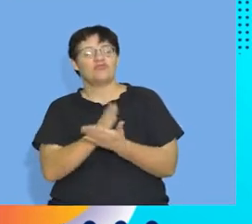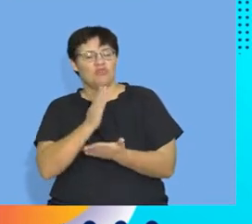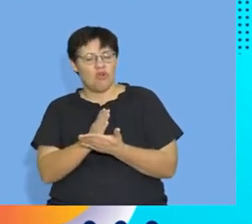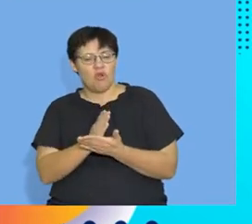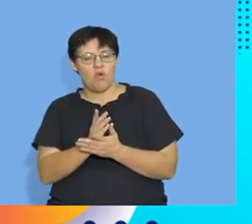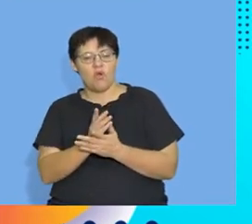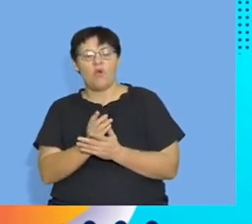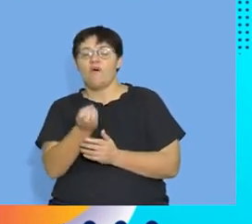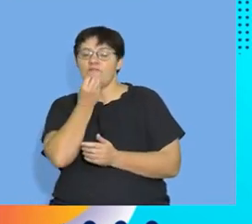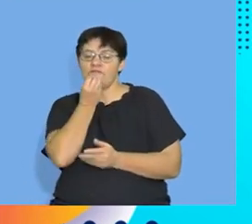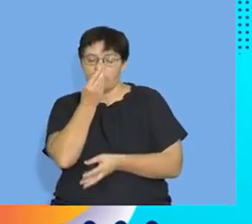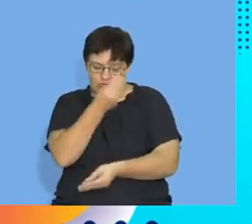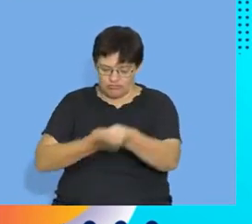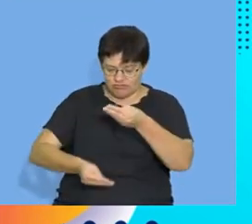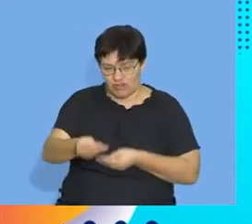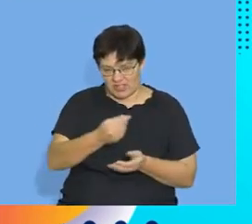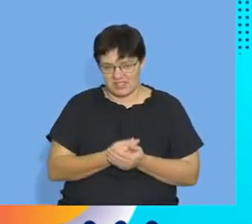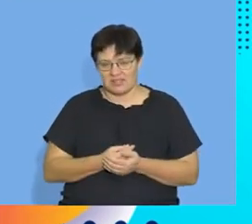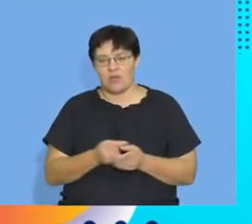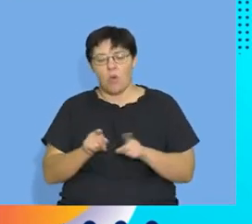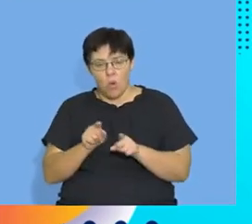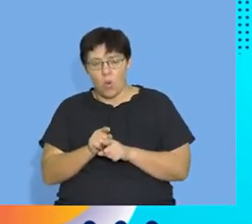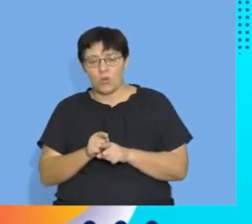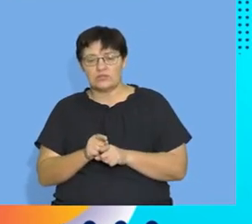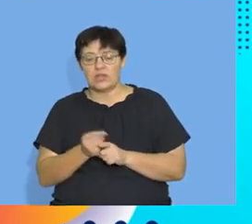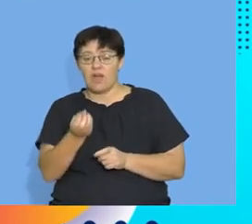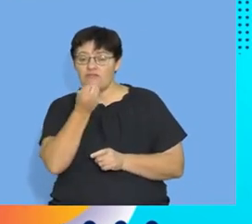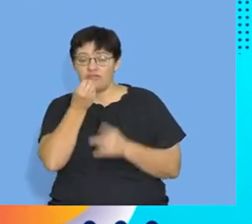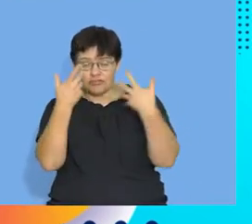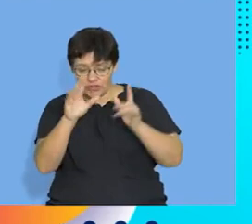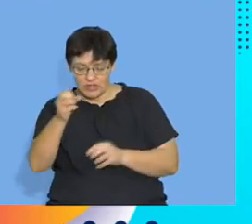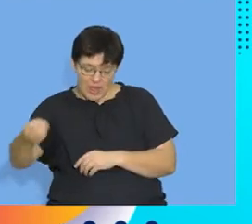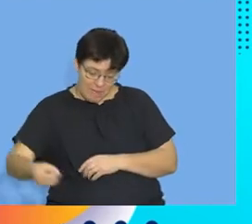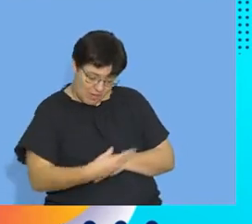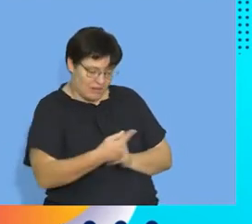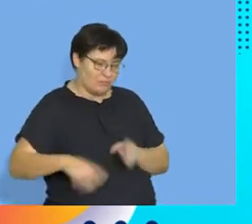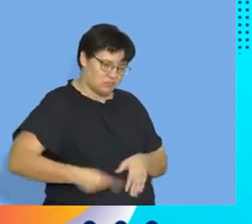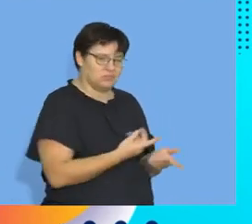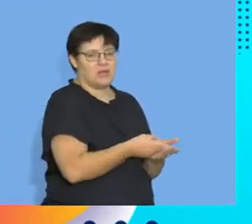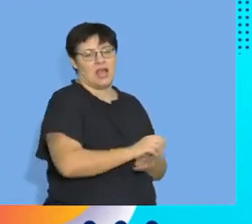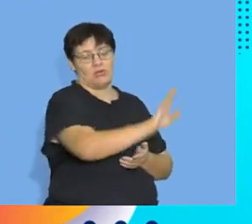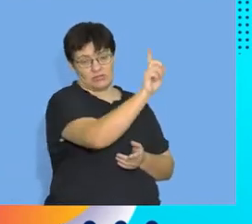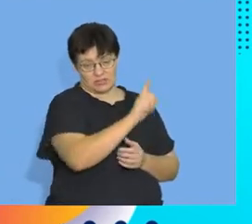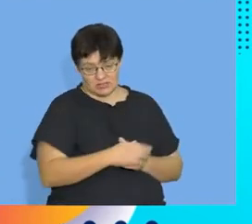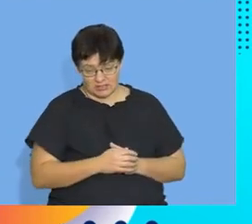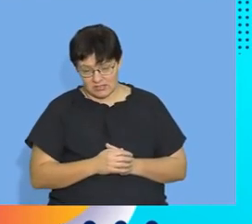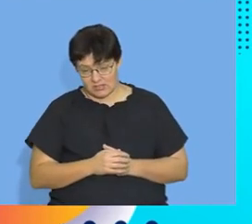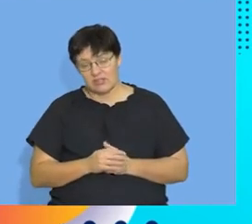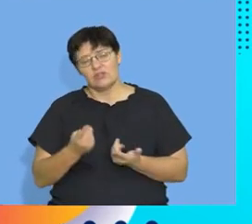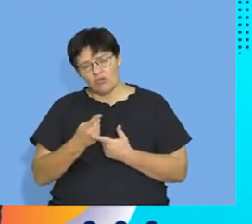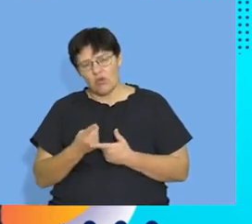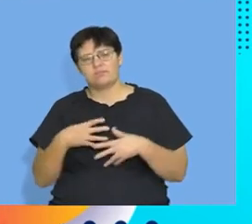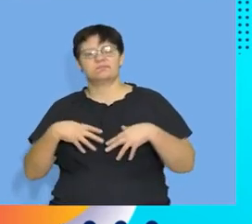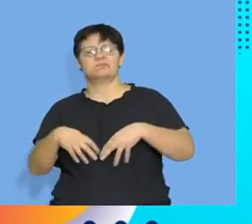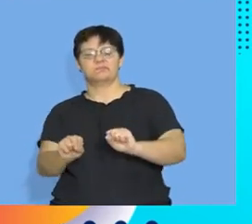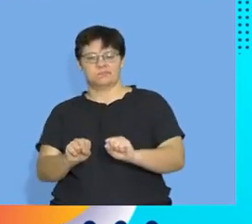in ensuring that there is the exchange of nutrients as well as the removal of waste products. We've just looked at the function of the